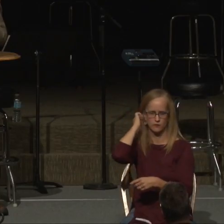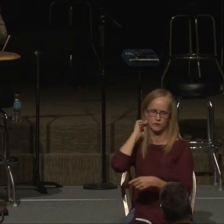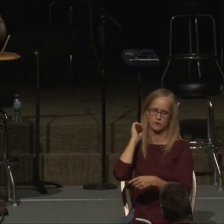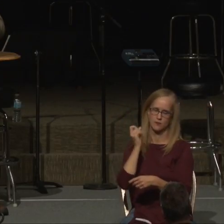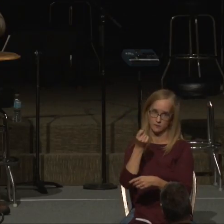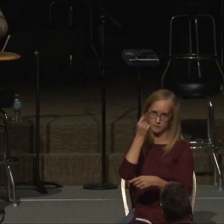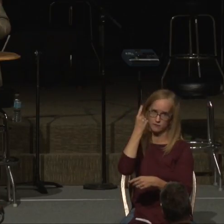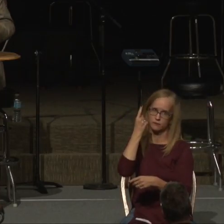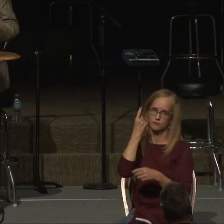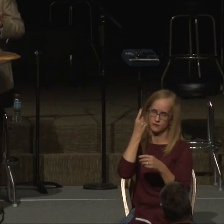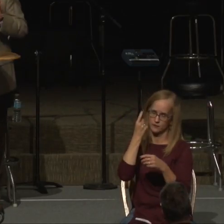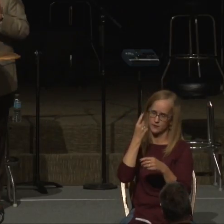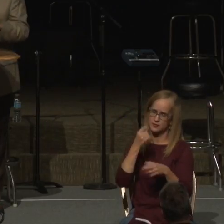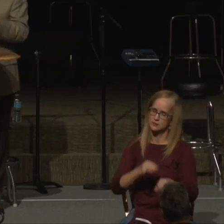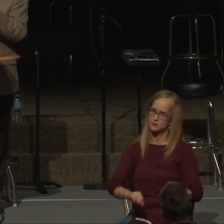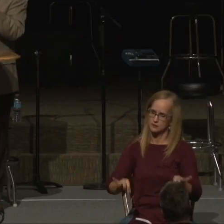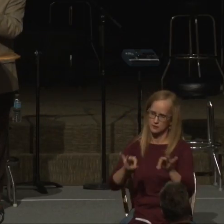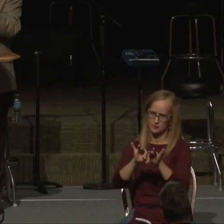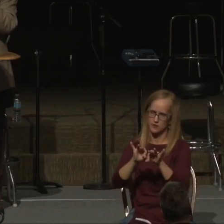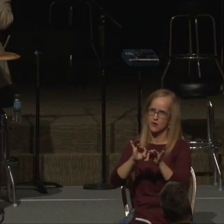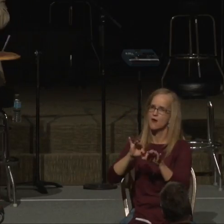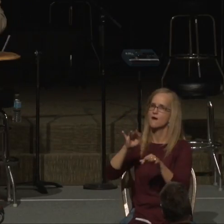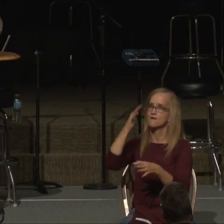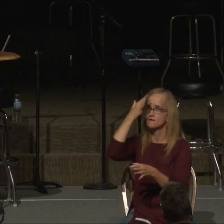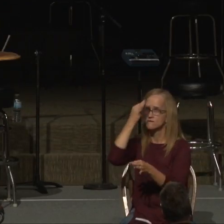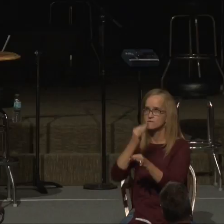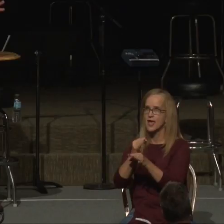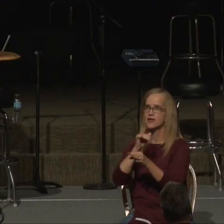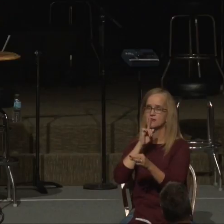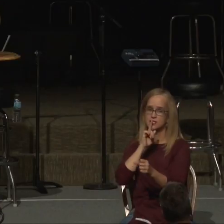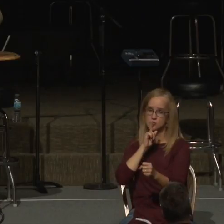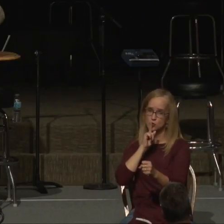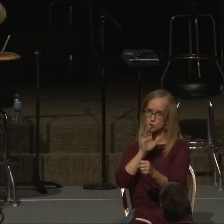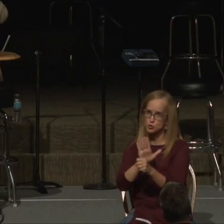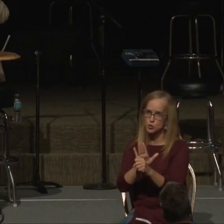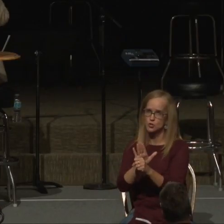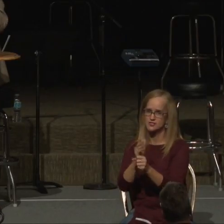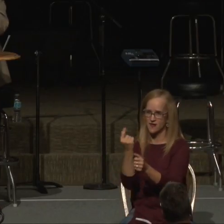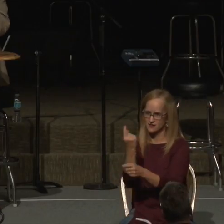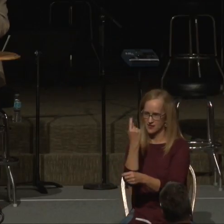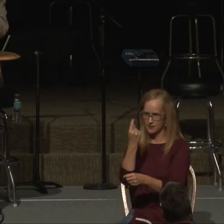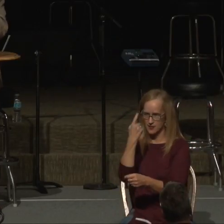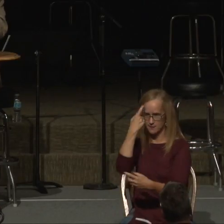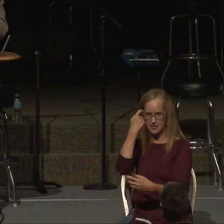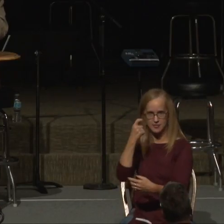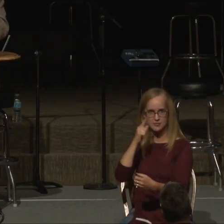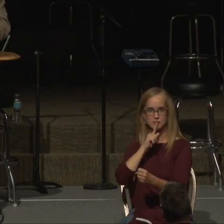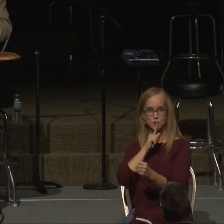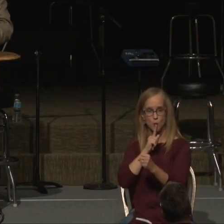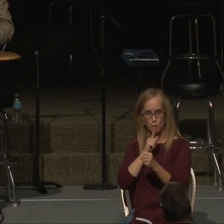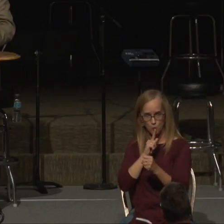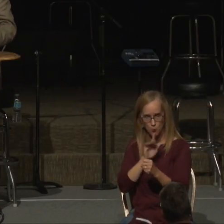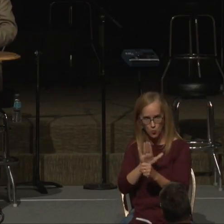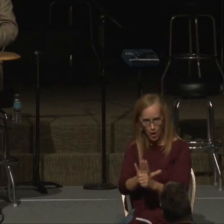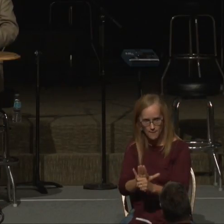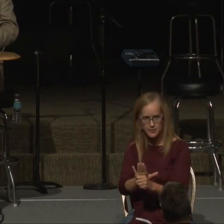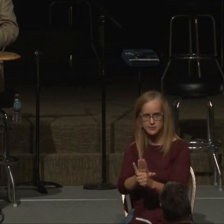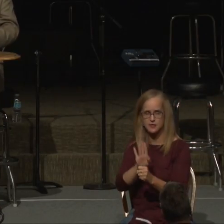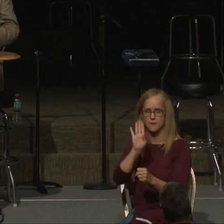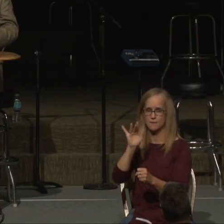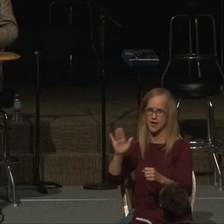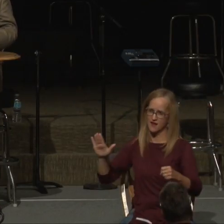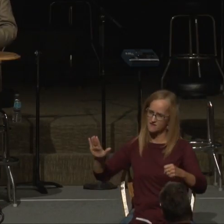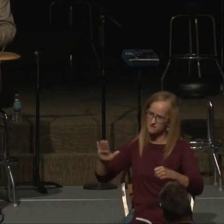Catch this, because it's key. Faith, then, is assurance of something because it has been promised by a